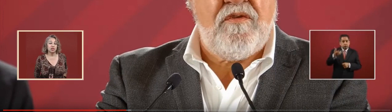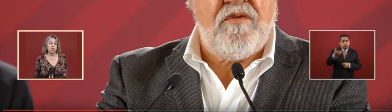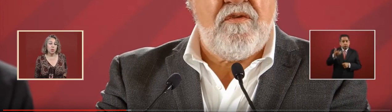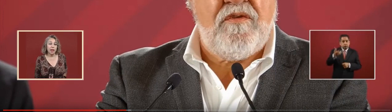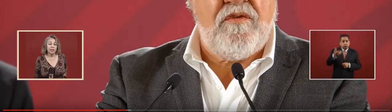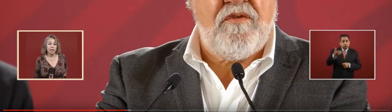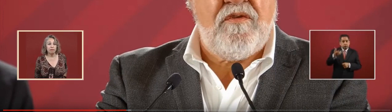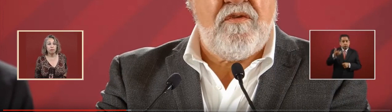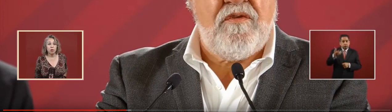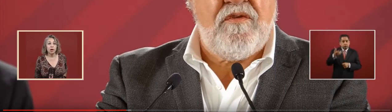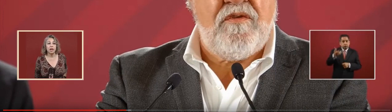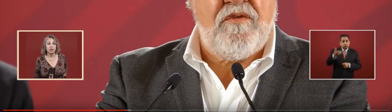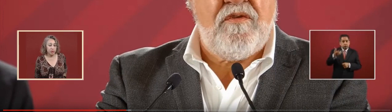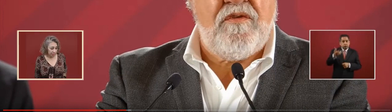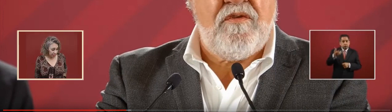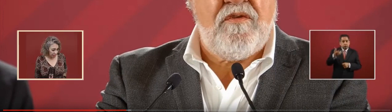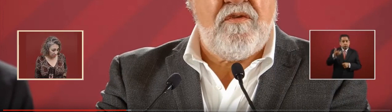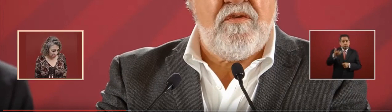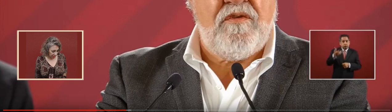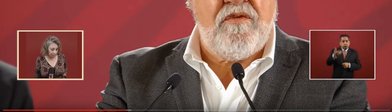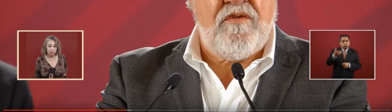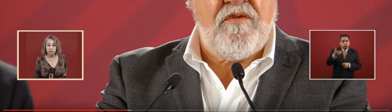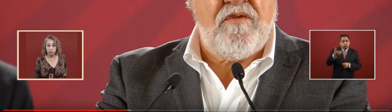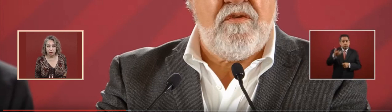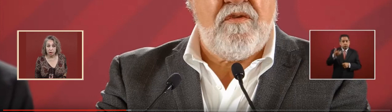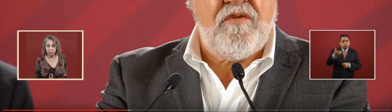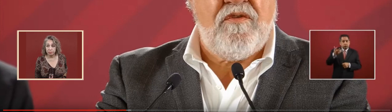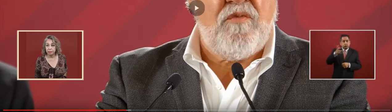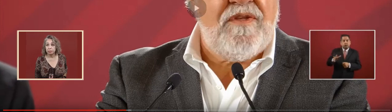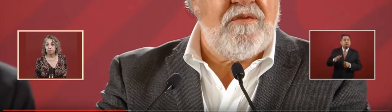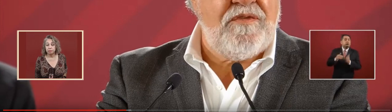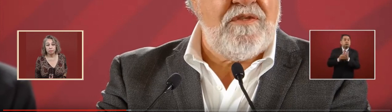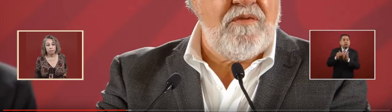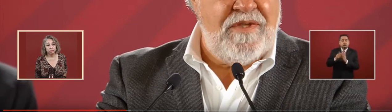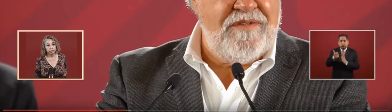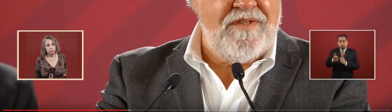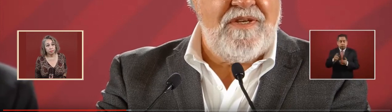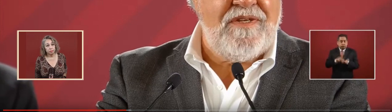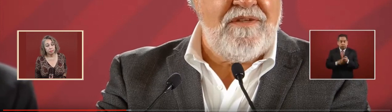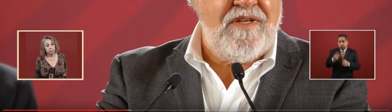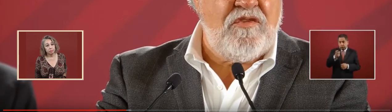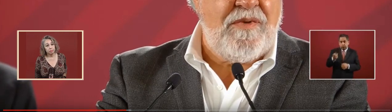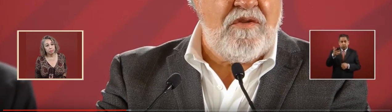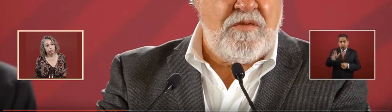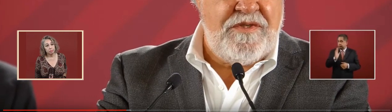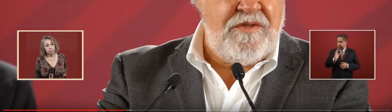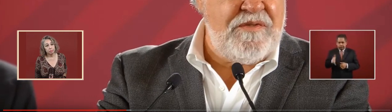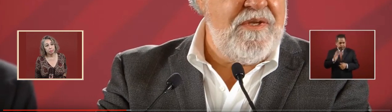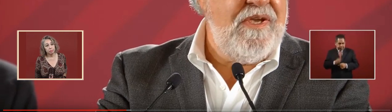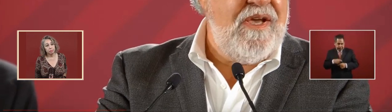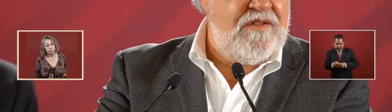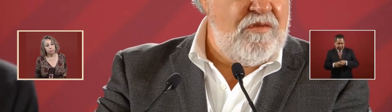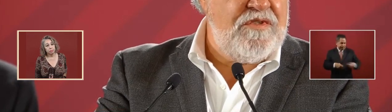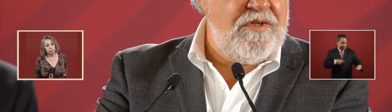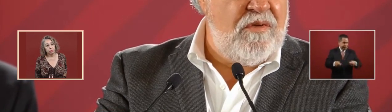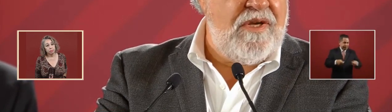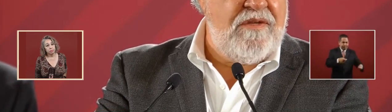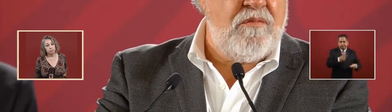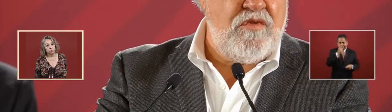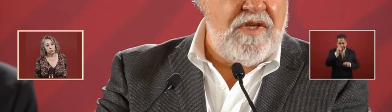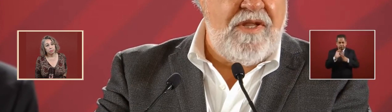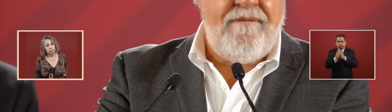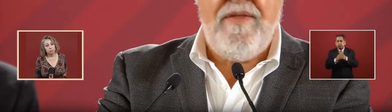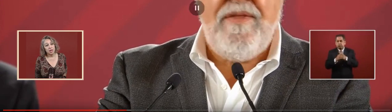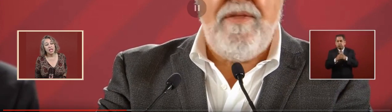assigned directly 410 million so far. Cuales 210 están canalizados para los subsidios a las comisiones